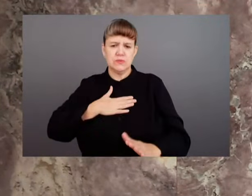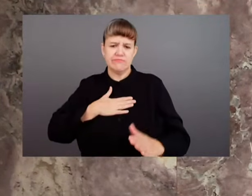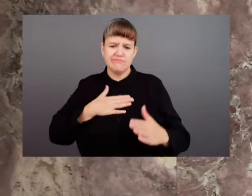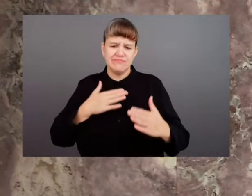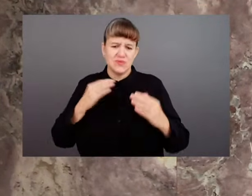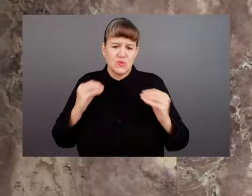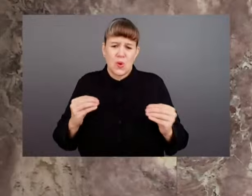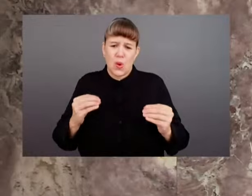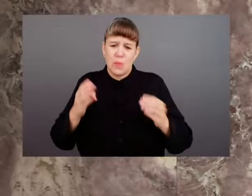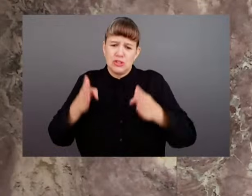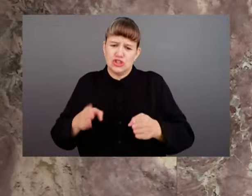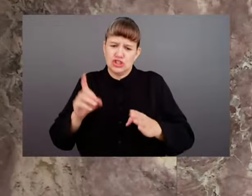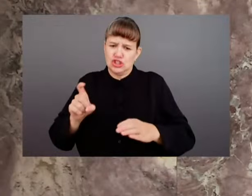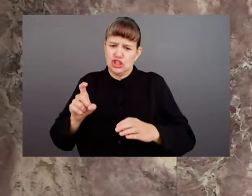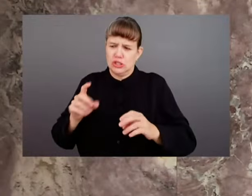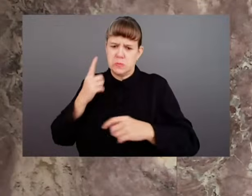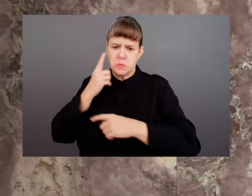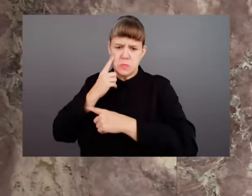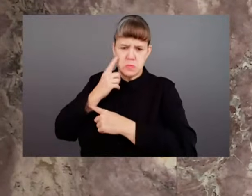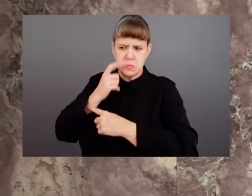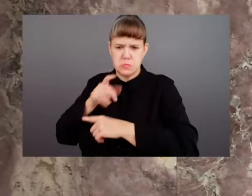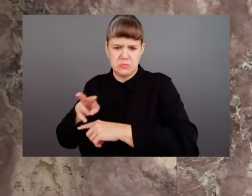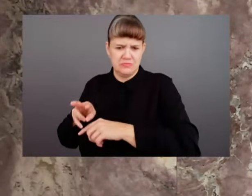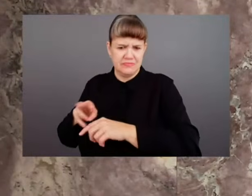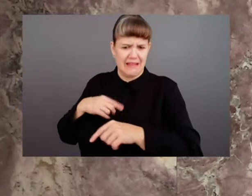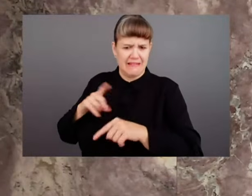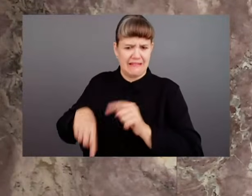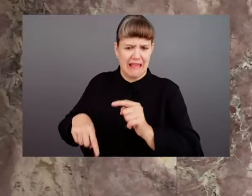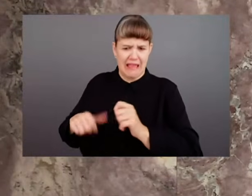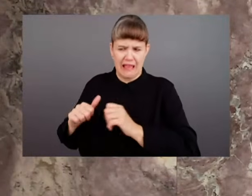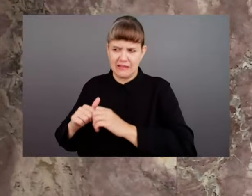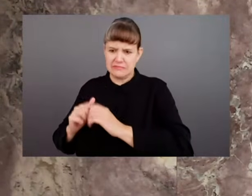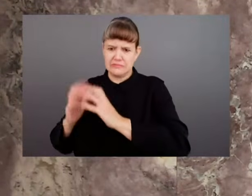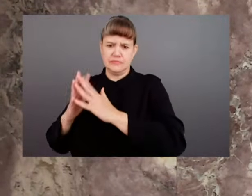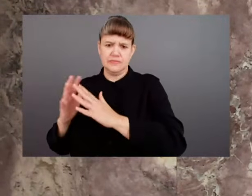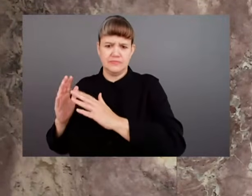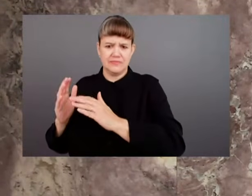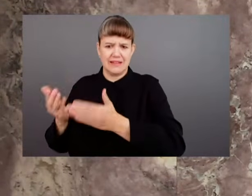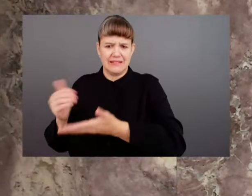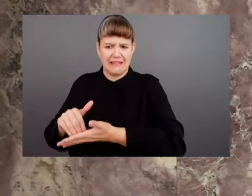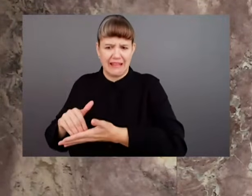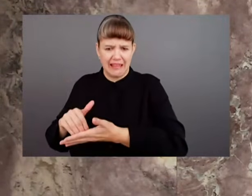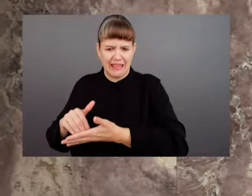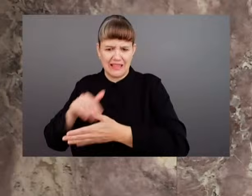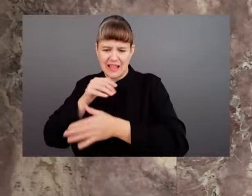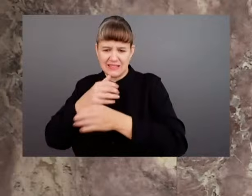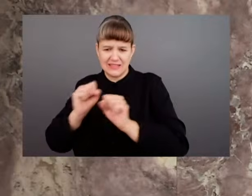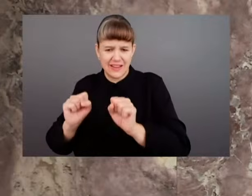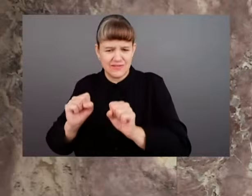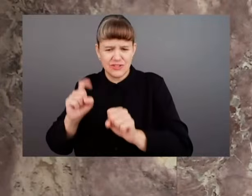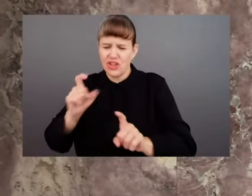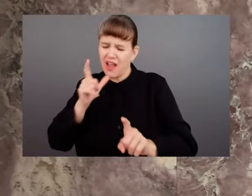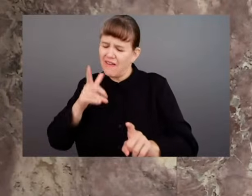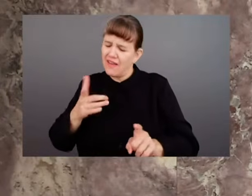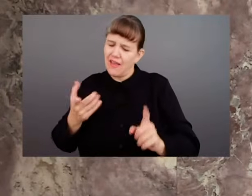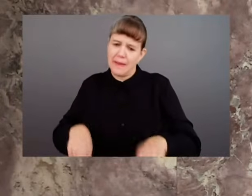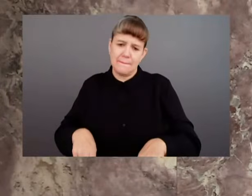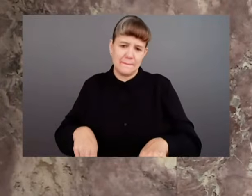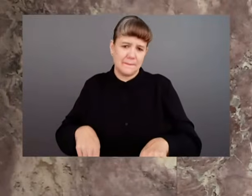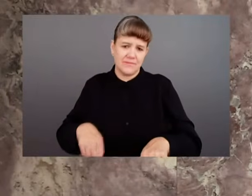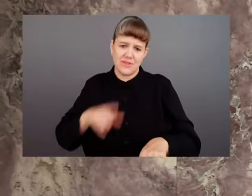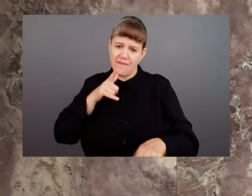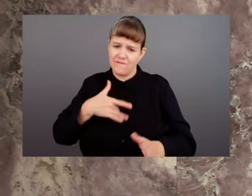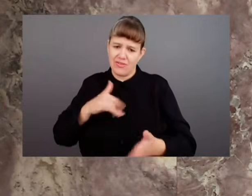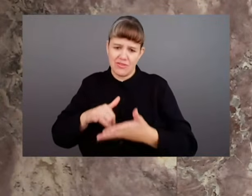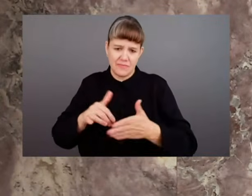That is why our government is making investments, enhanced supports for police,